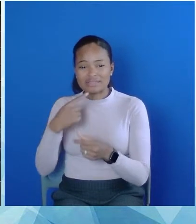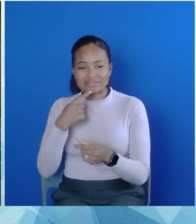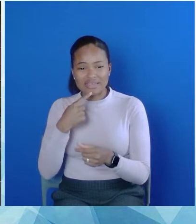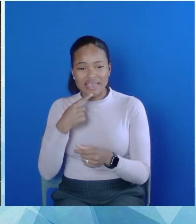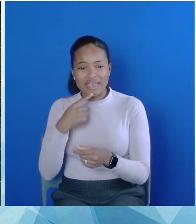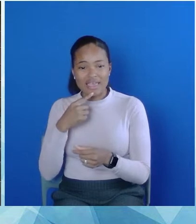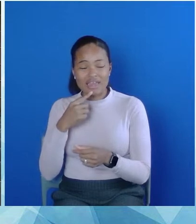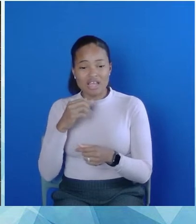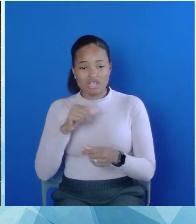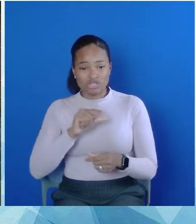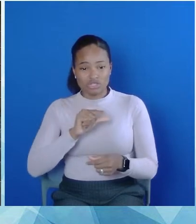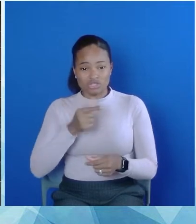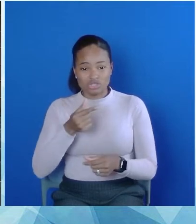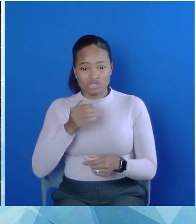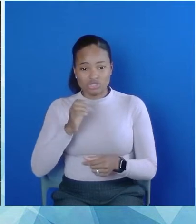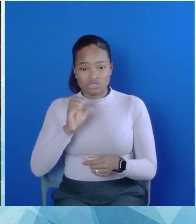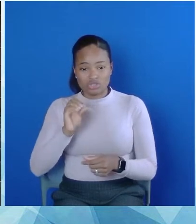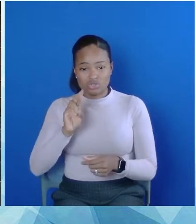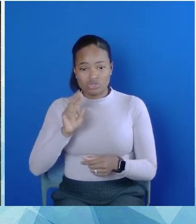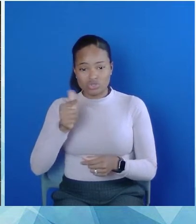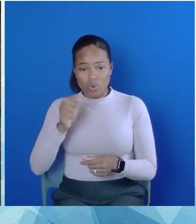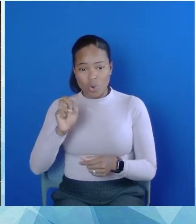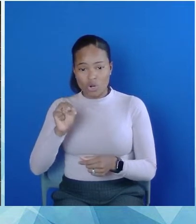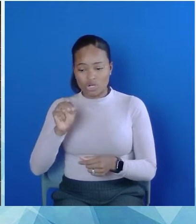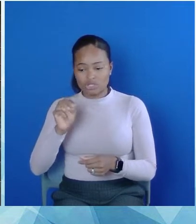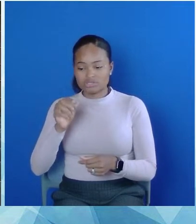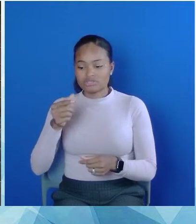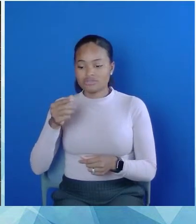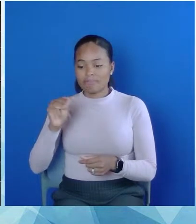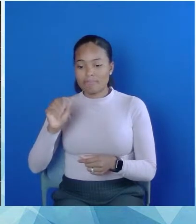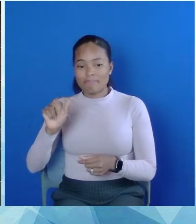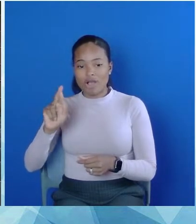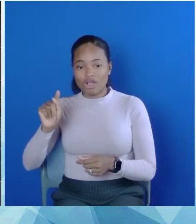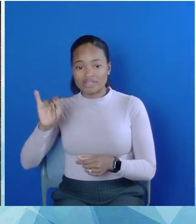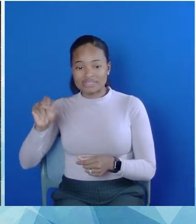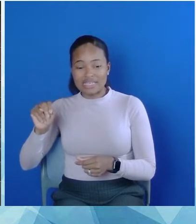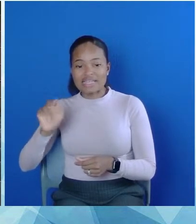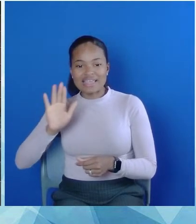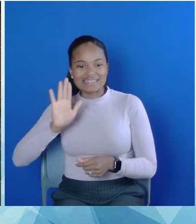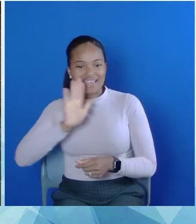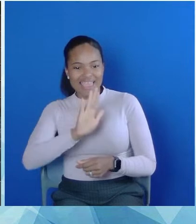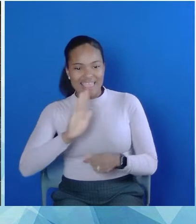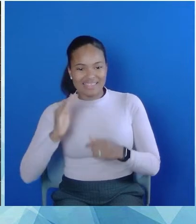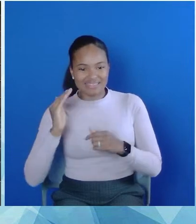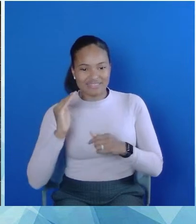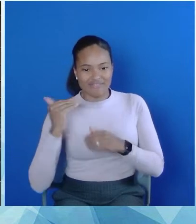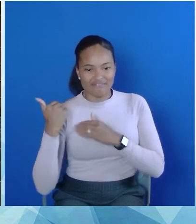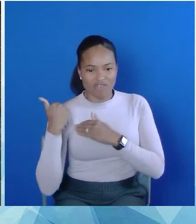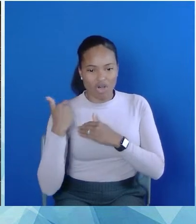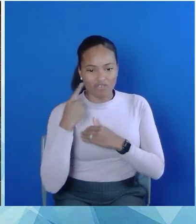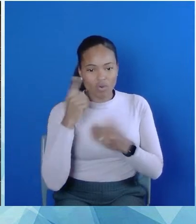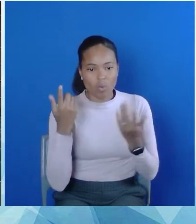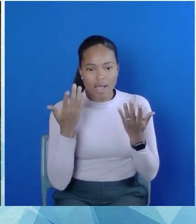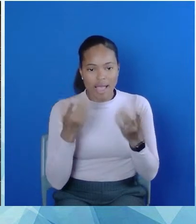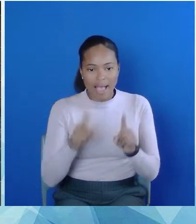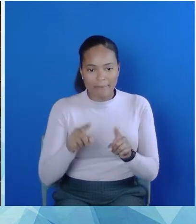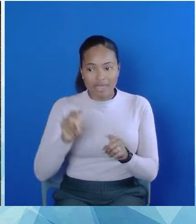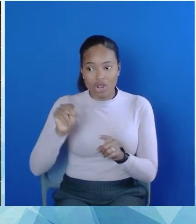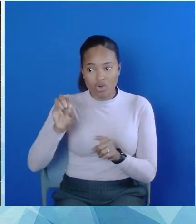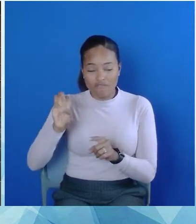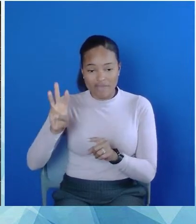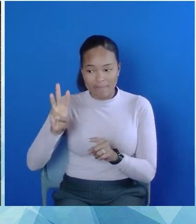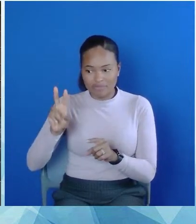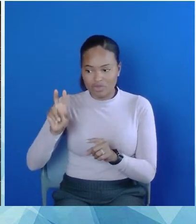4th. The other parents and I did reach out to Annette Reichman, the board, and Jill and